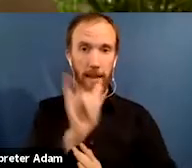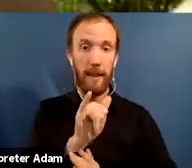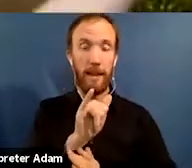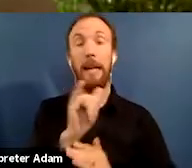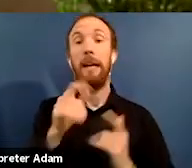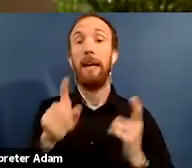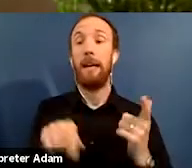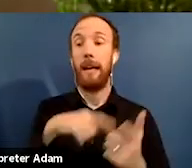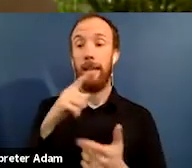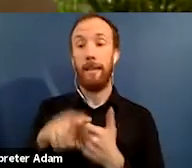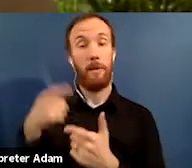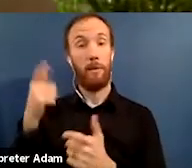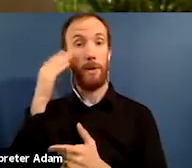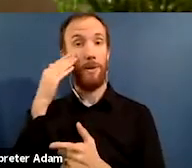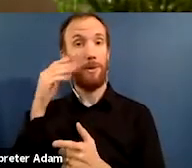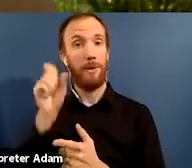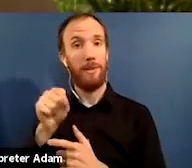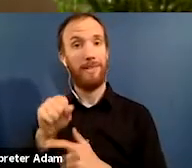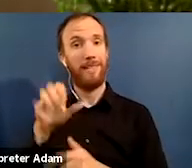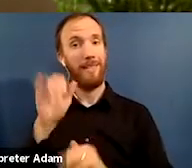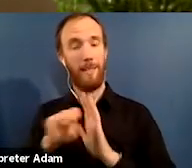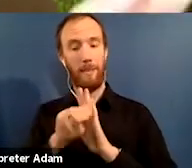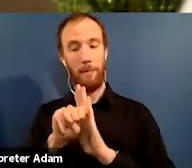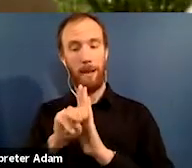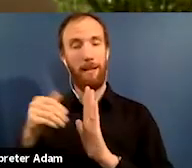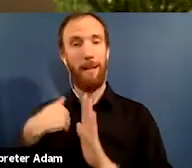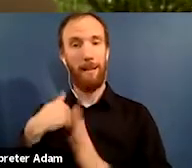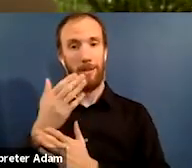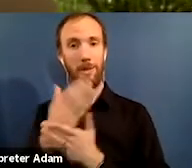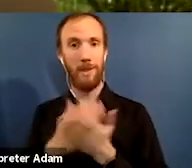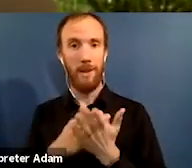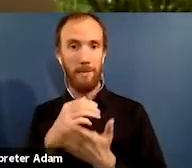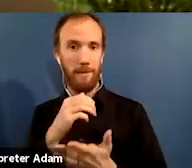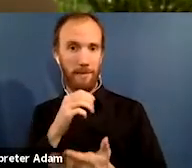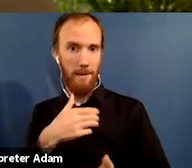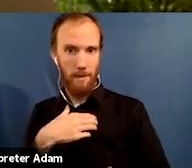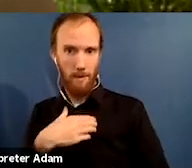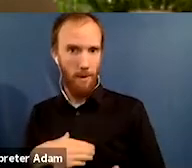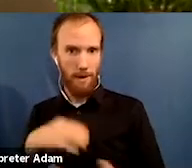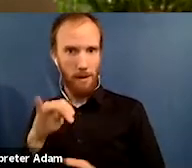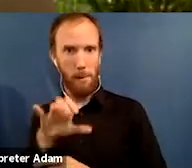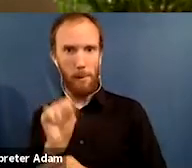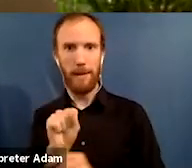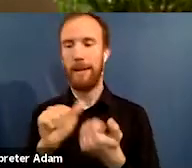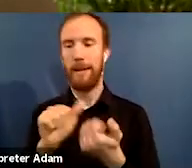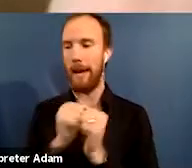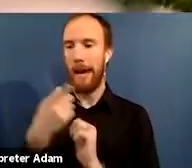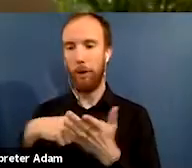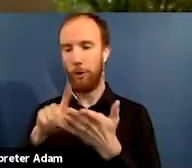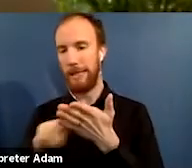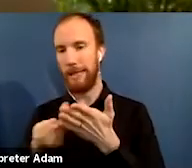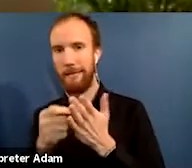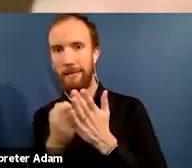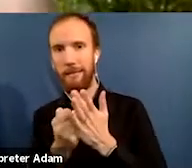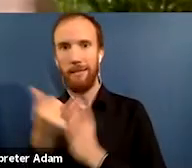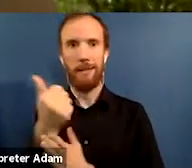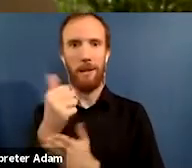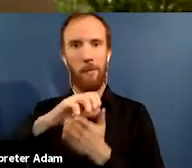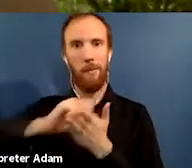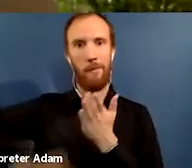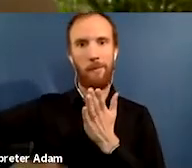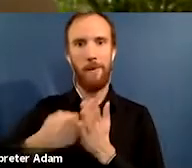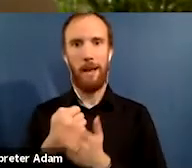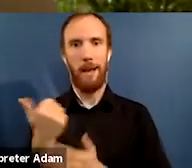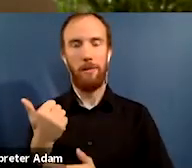the model is in fact capturing some undesirable biases, then how to root them out? So these are like you could think of them as a single